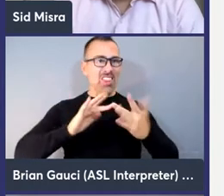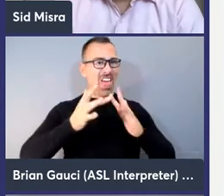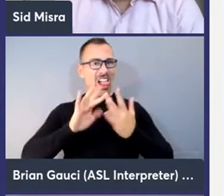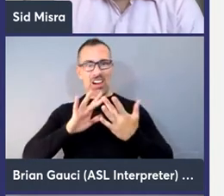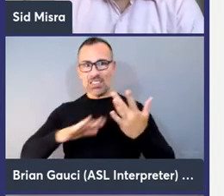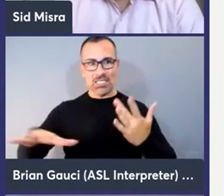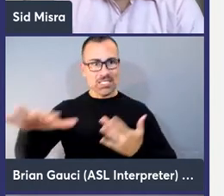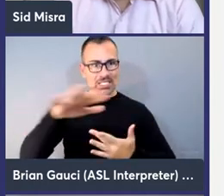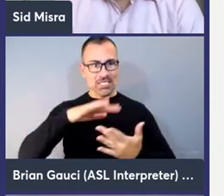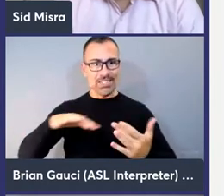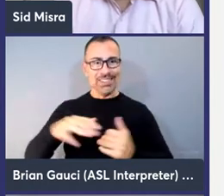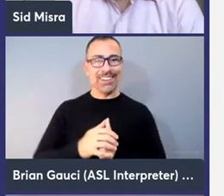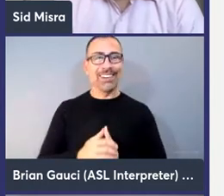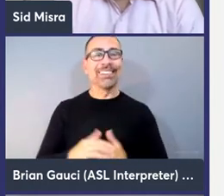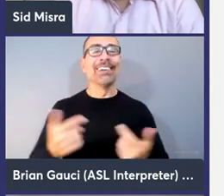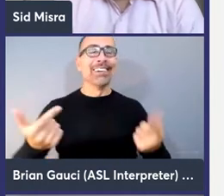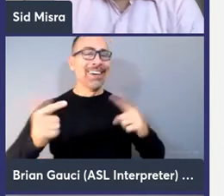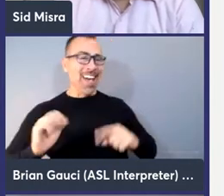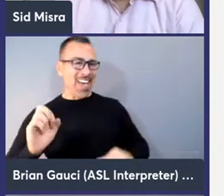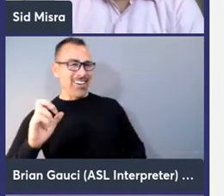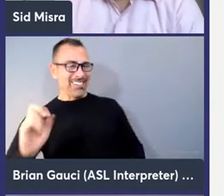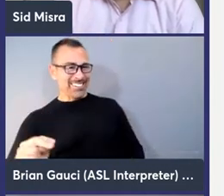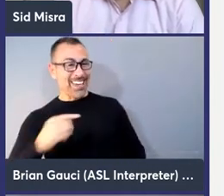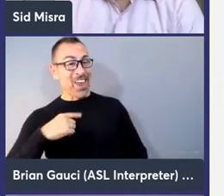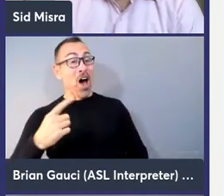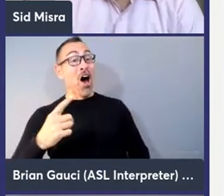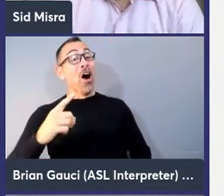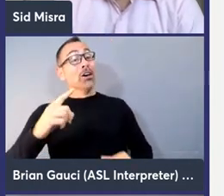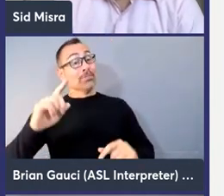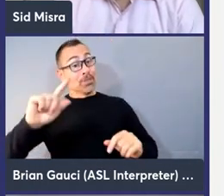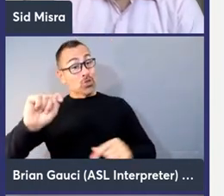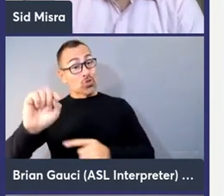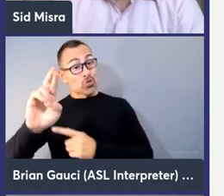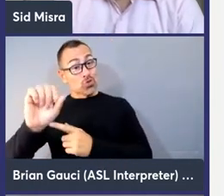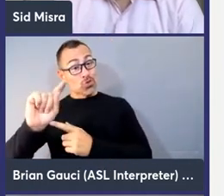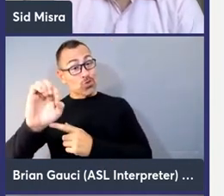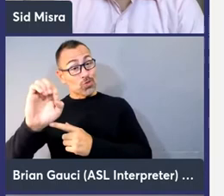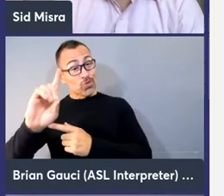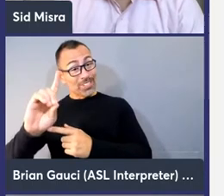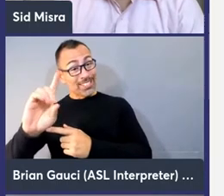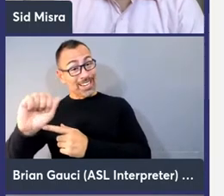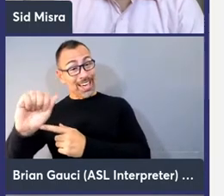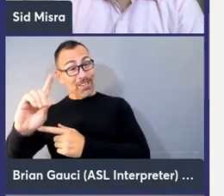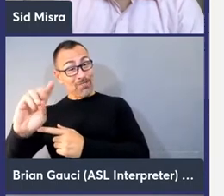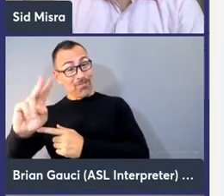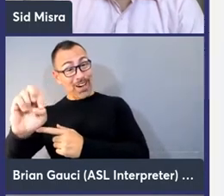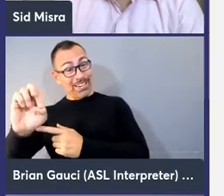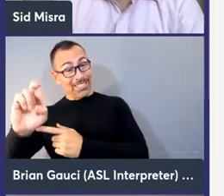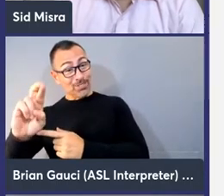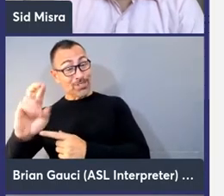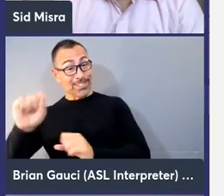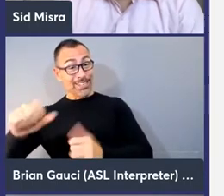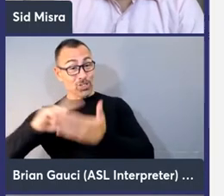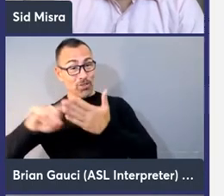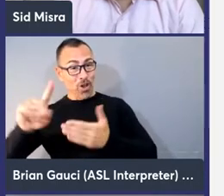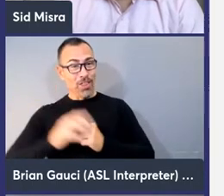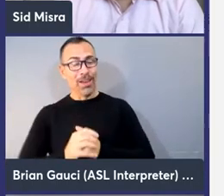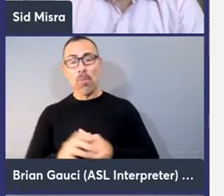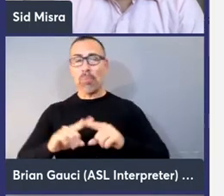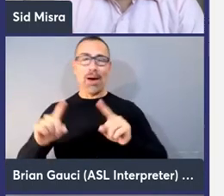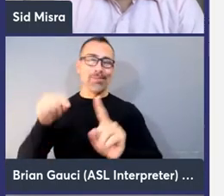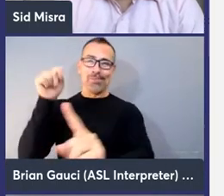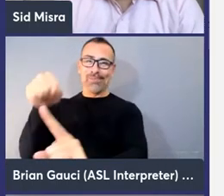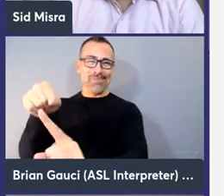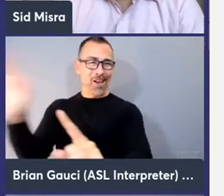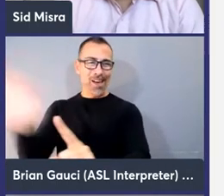amazing thing to check for that as well. But we're not here for that. We're here for file cache. Fine. Yeah. No, security is job zero for us